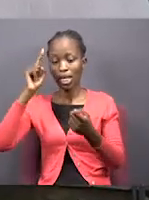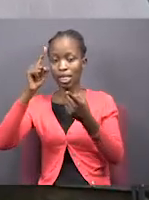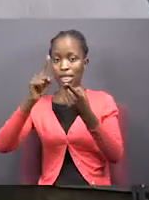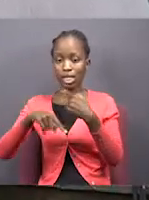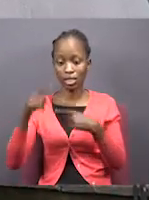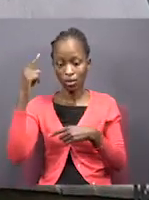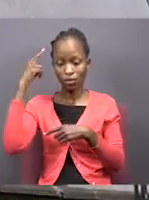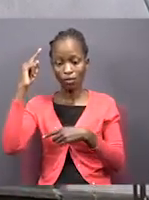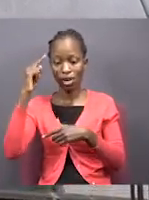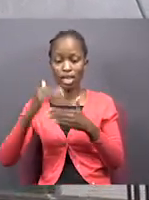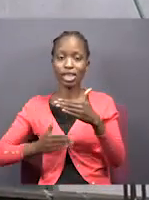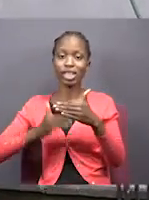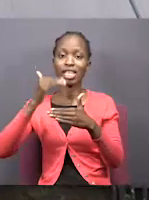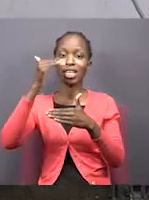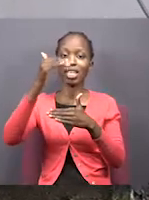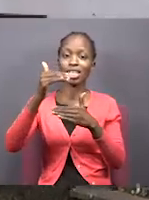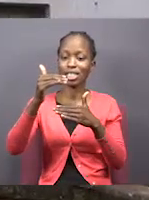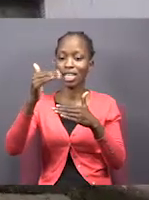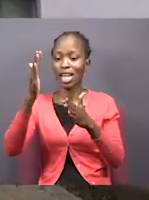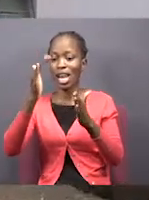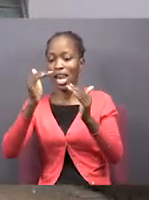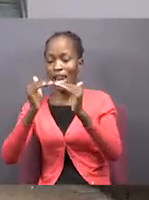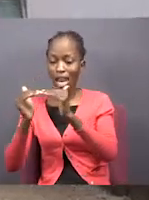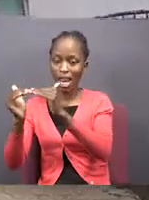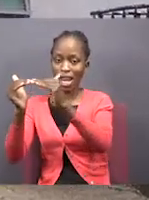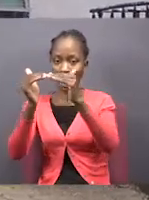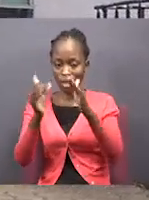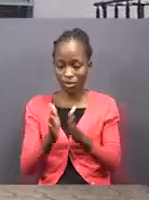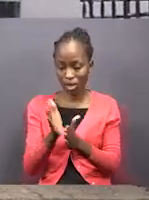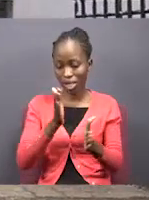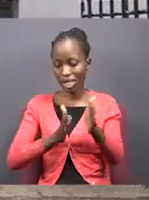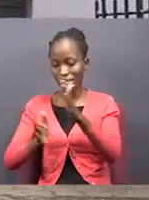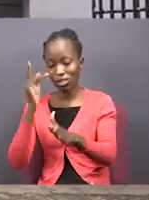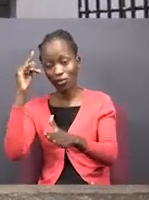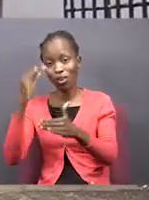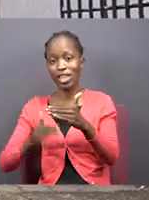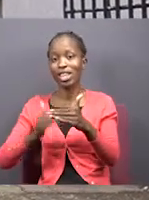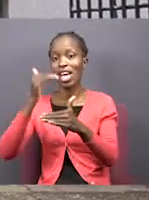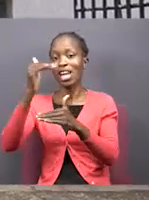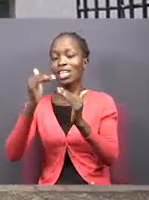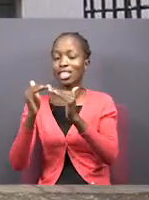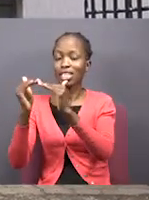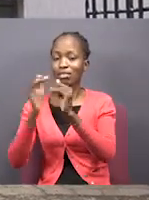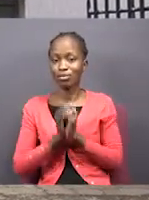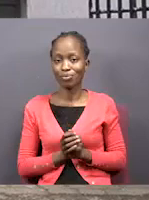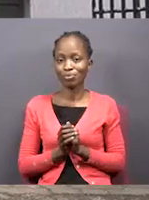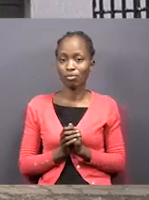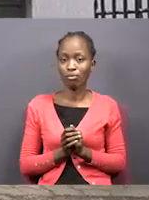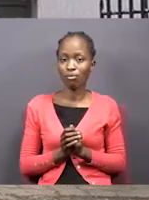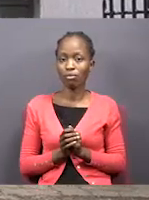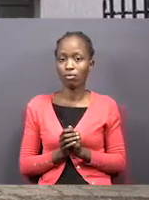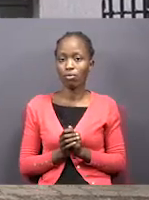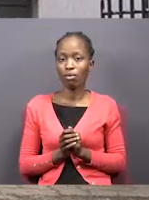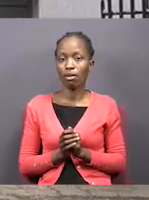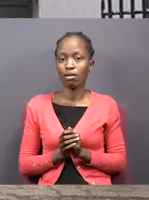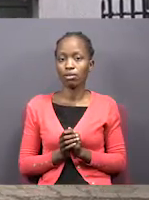Yes, destined for the next level. So you gotta say it with me. Say destined for